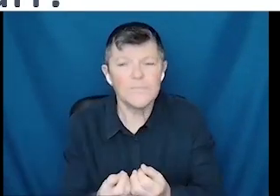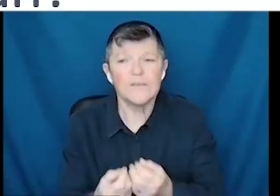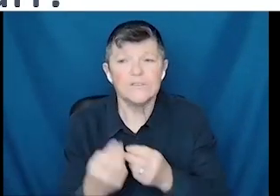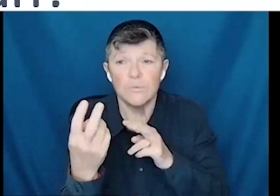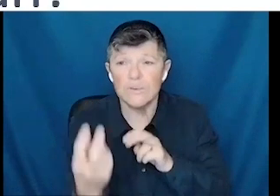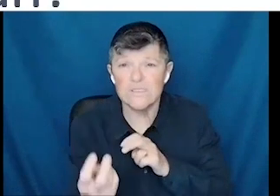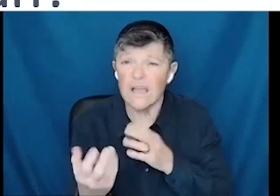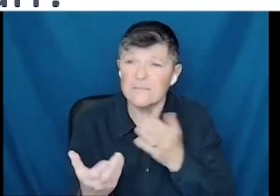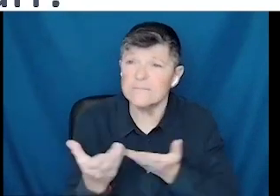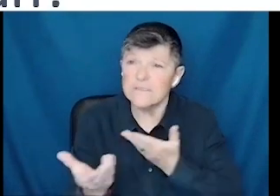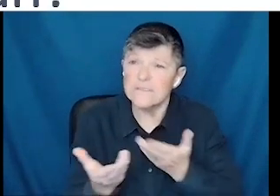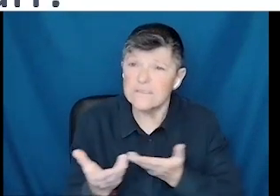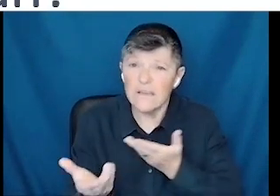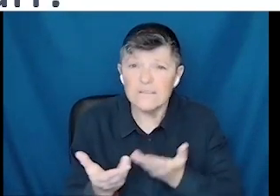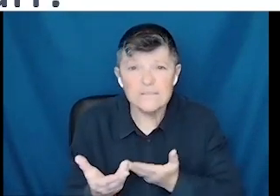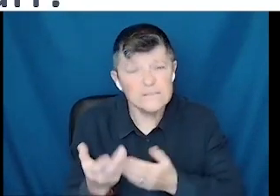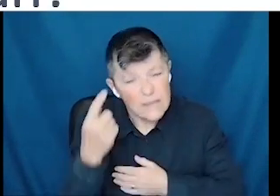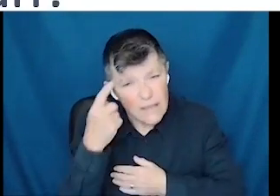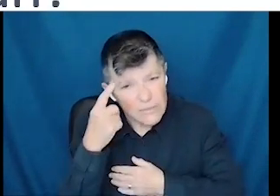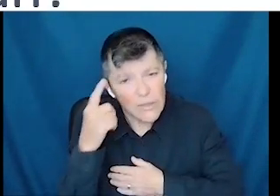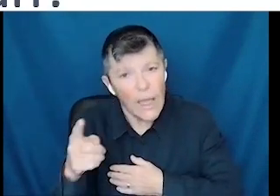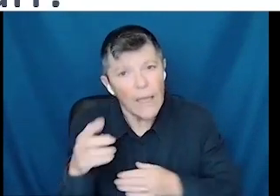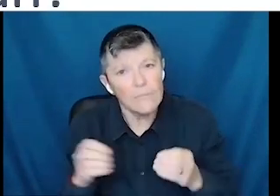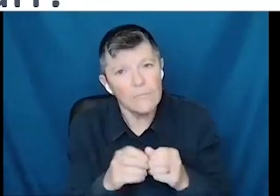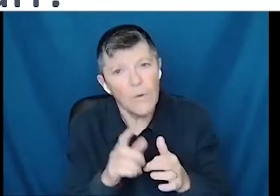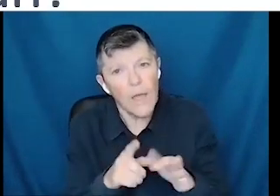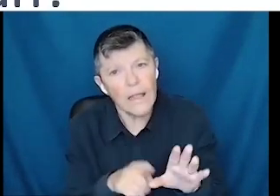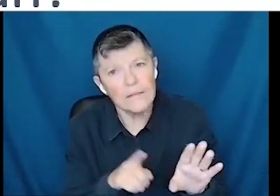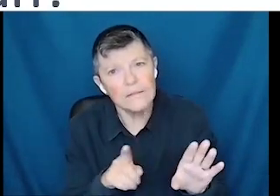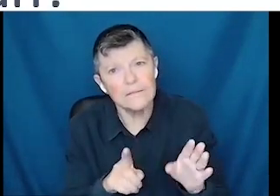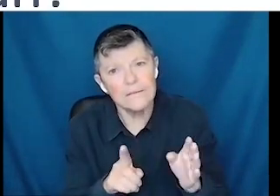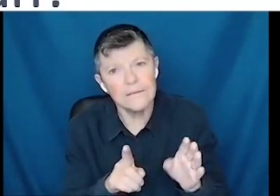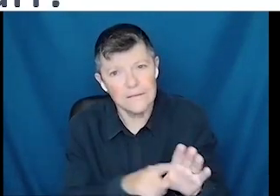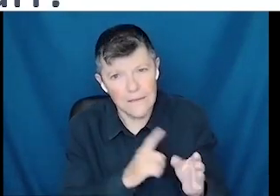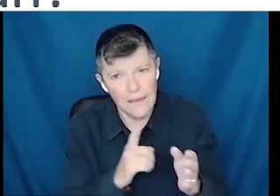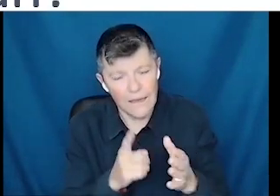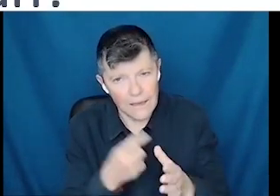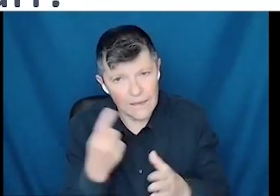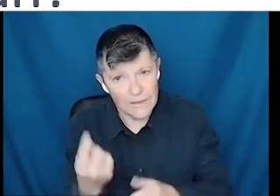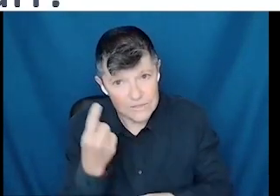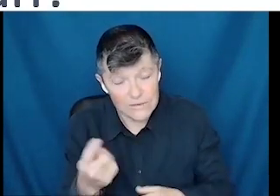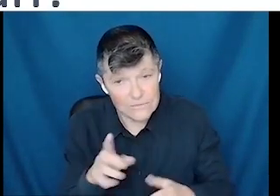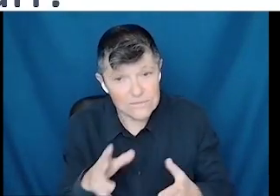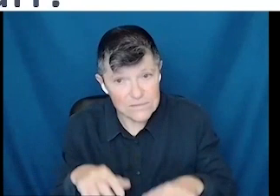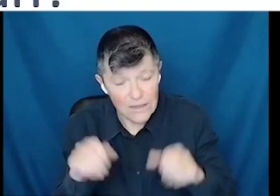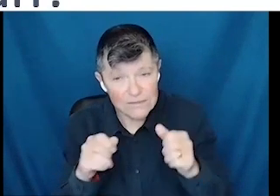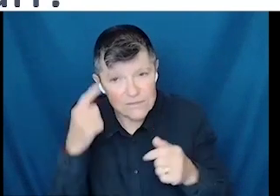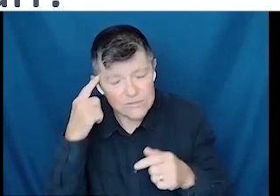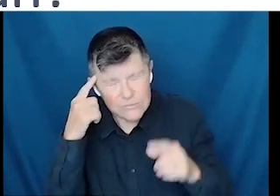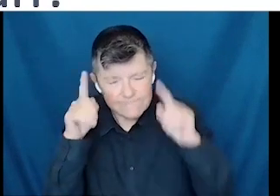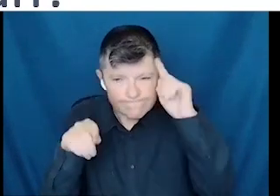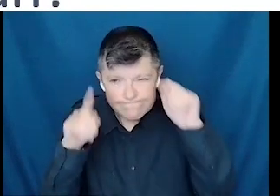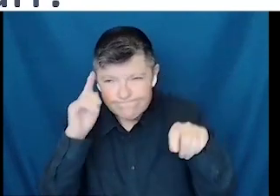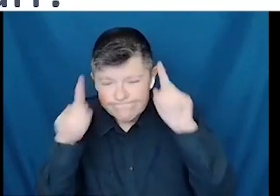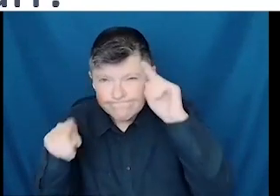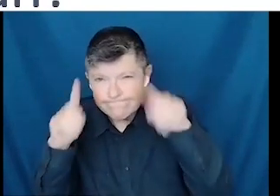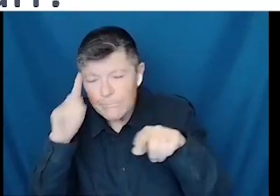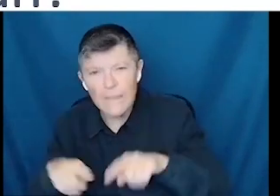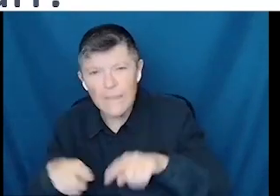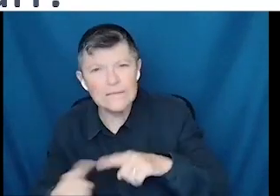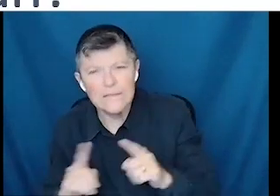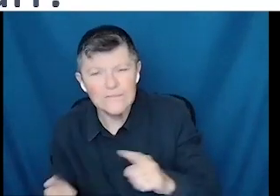Walia started to play around with different features, and then we brought the team together to develop the